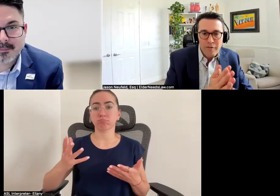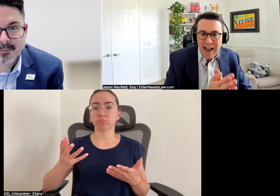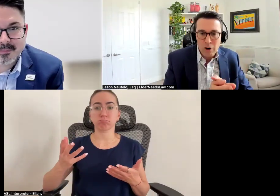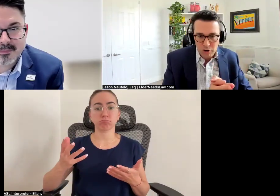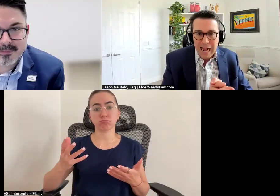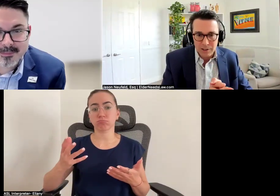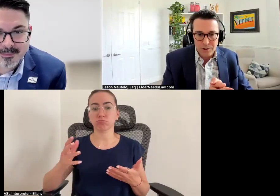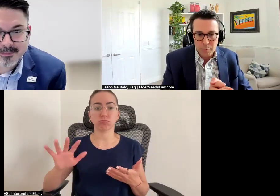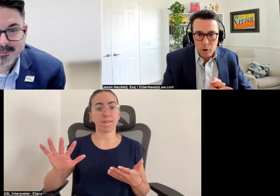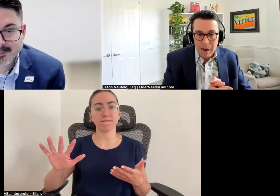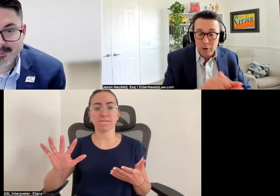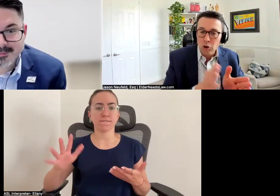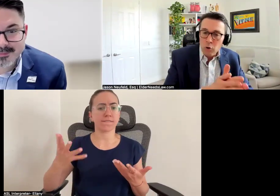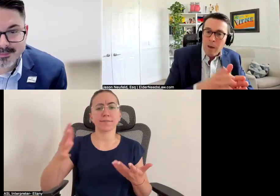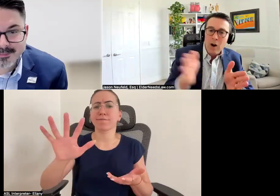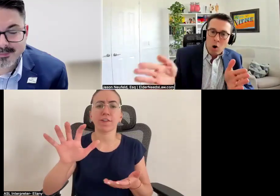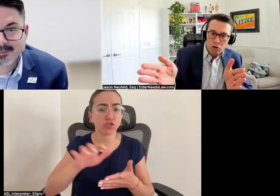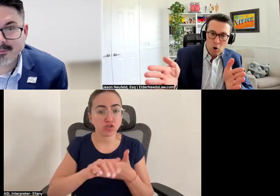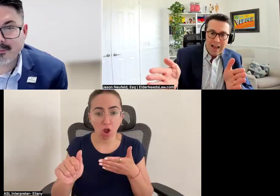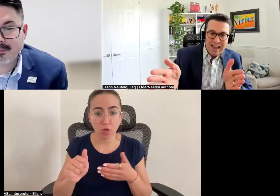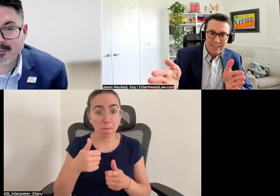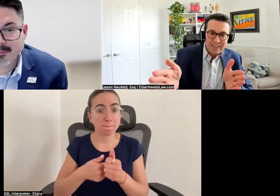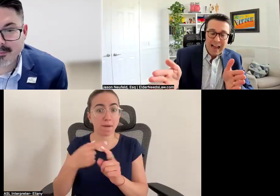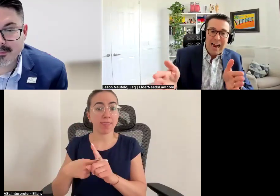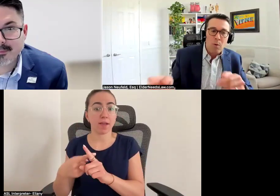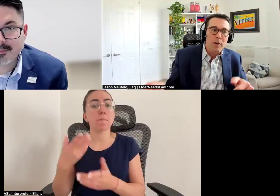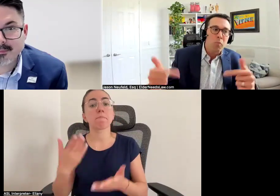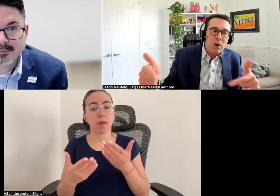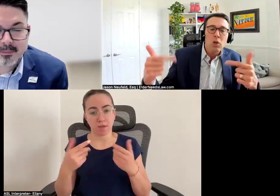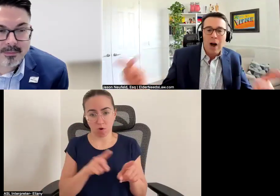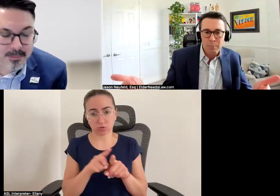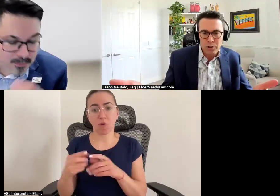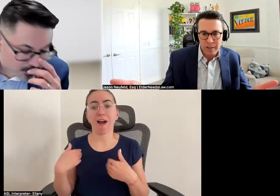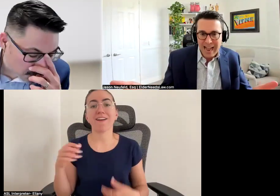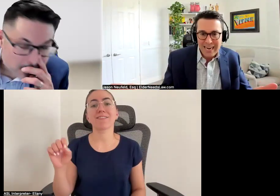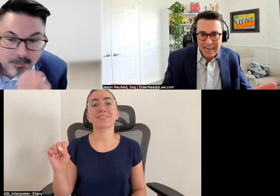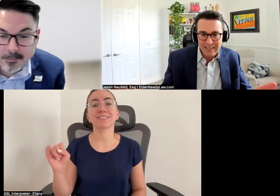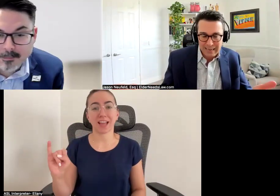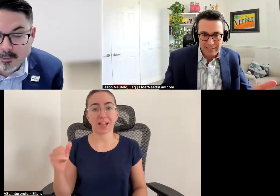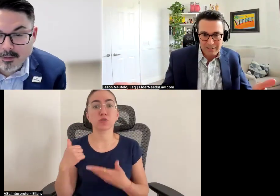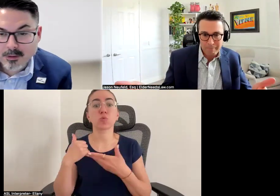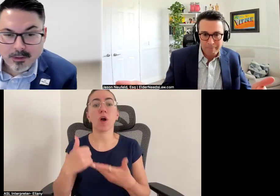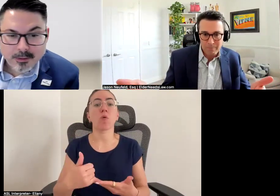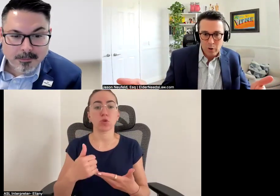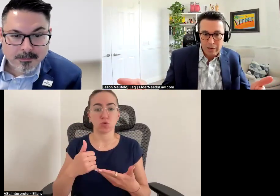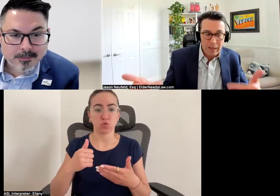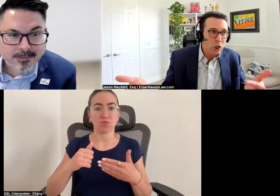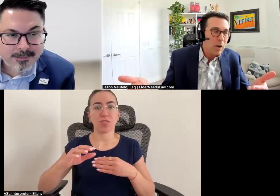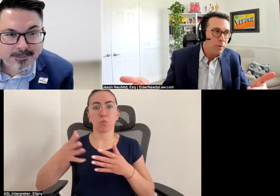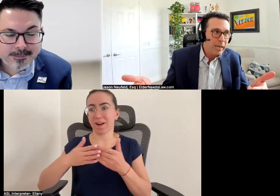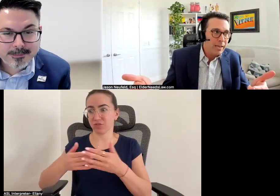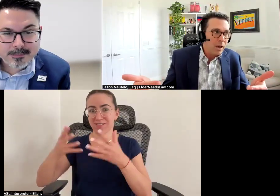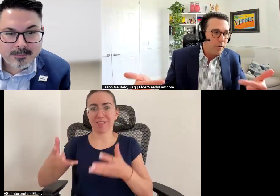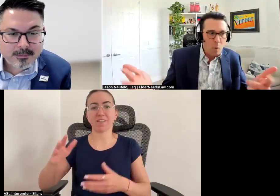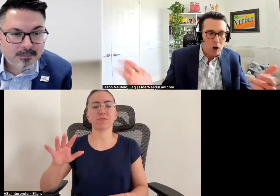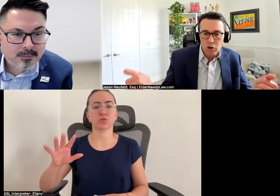number, $500 per month, you might also have SSI that would bring you up to the $996. Okay, so that check